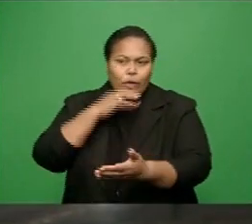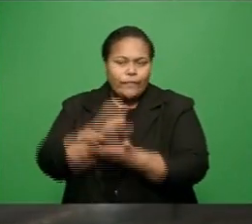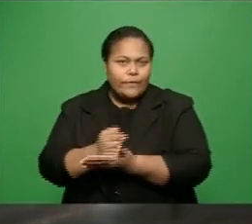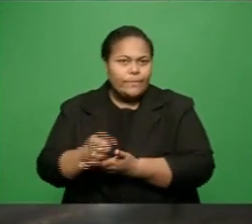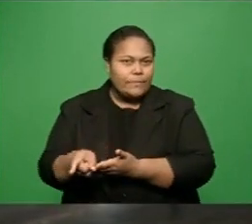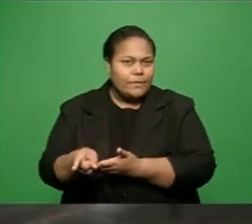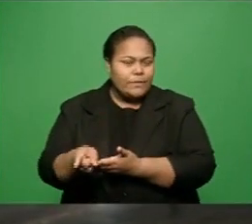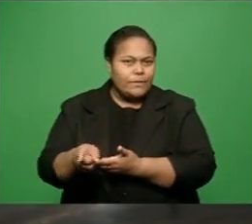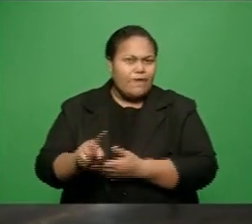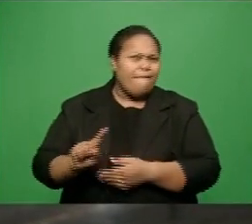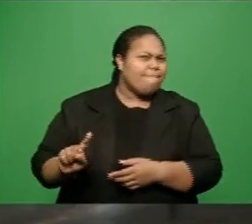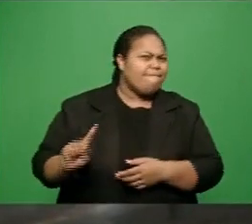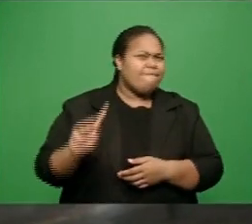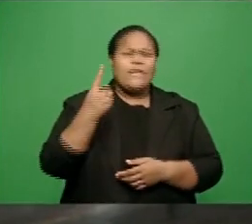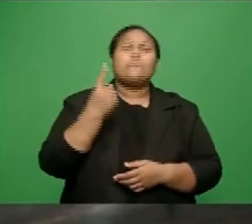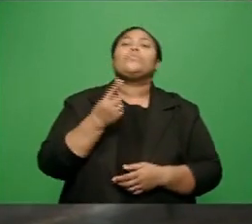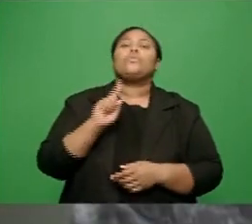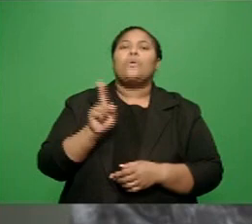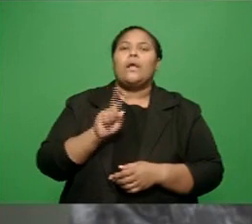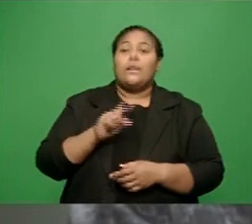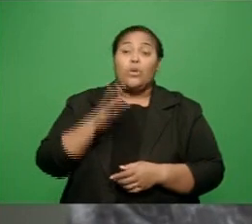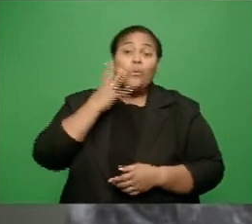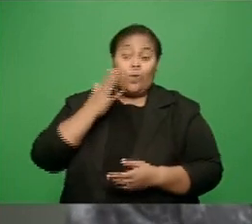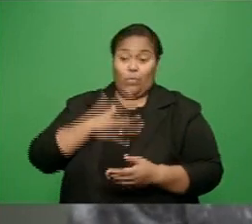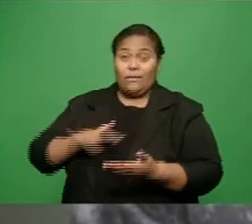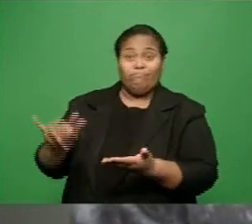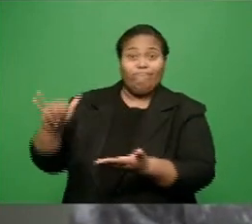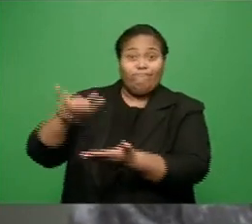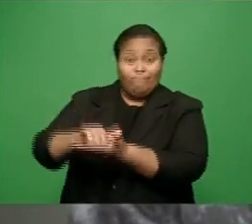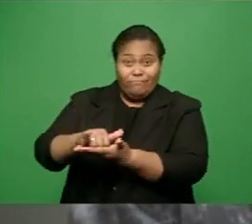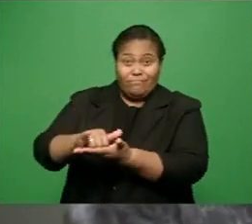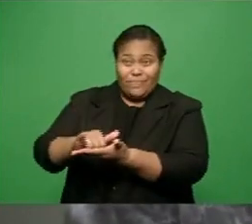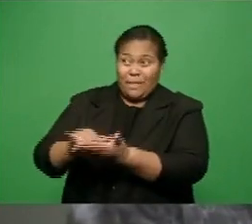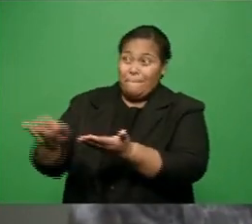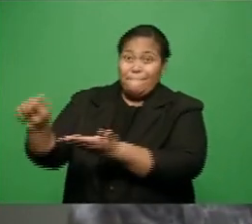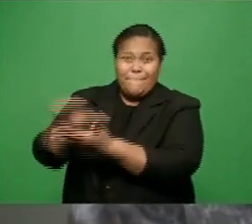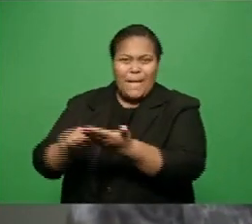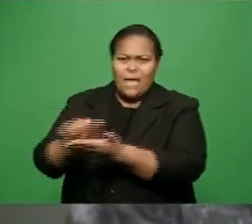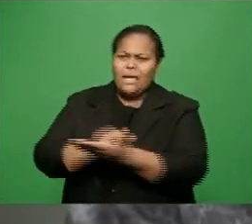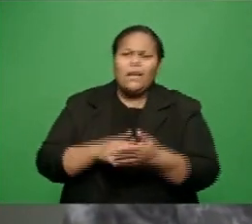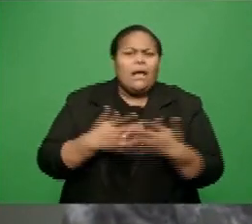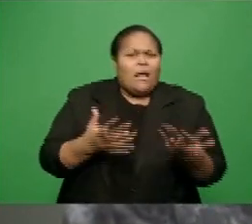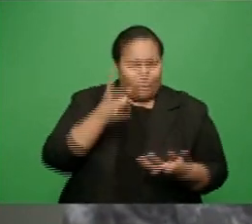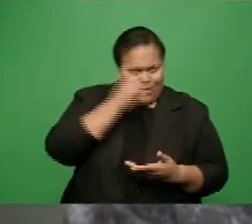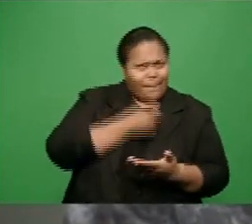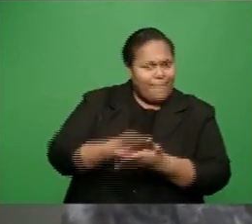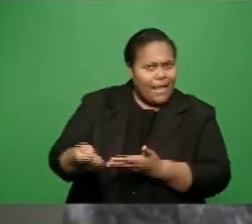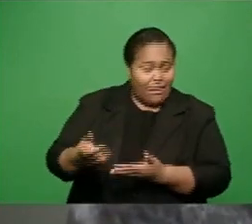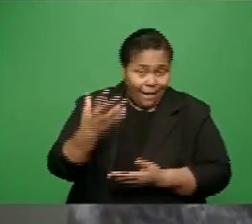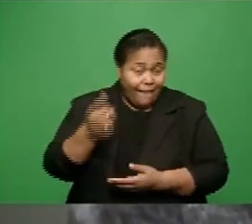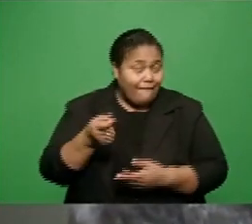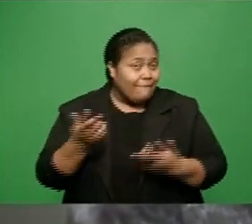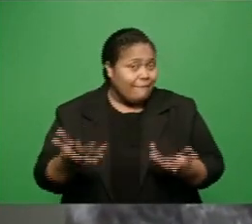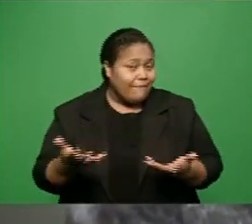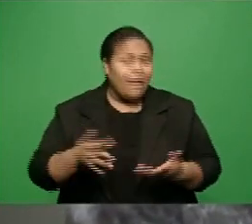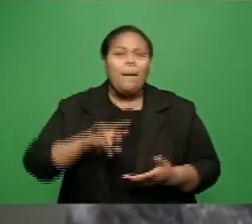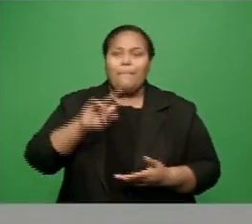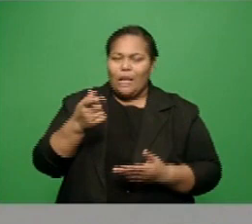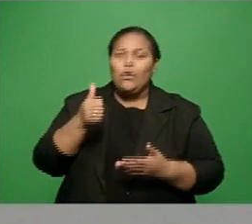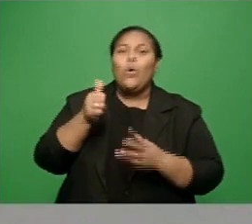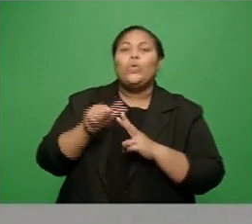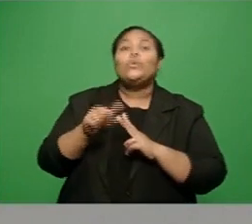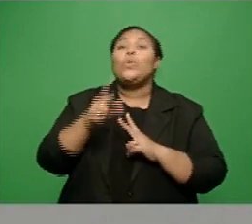starting point is, can you make the payments? But having the guarantee in these circumstances is the extra comfort they